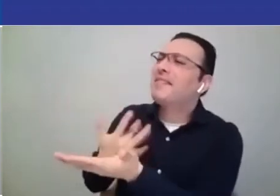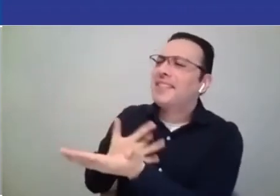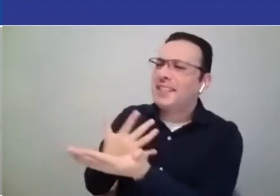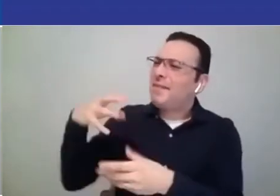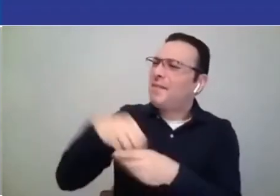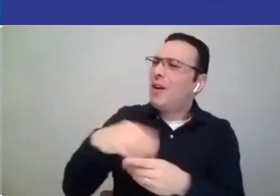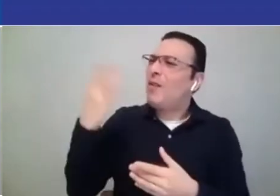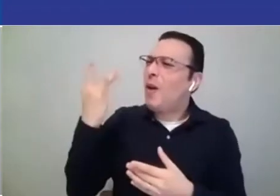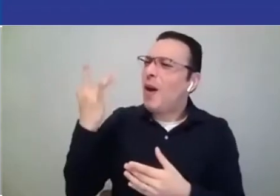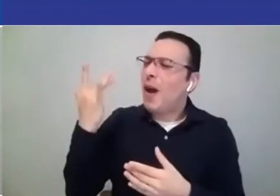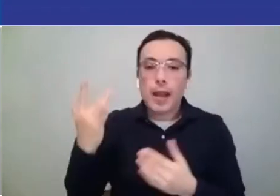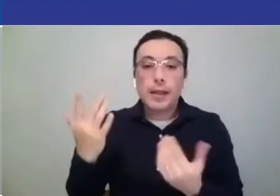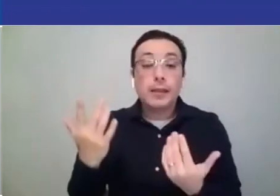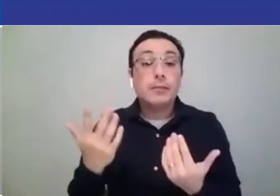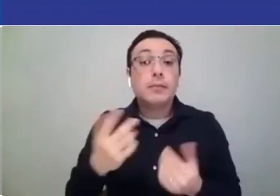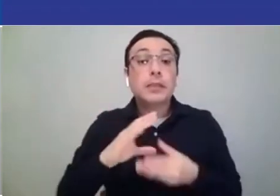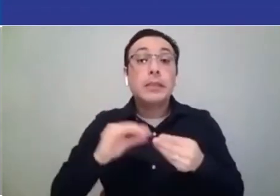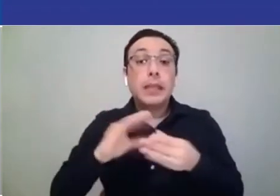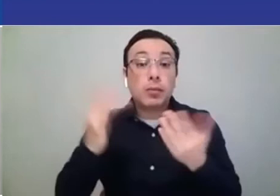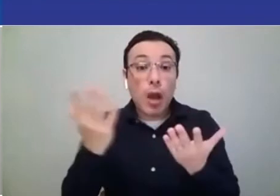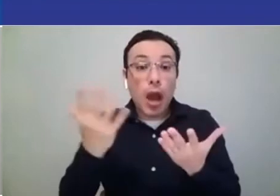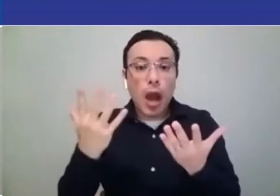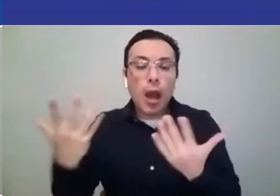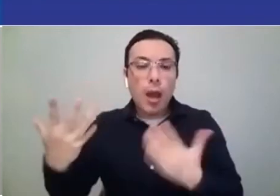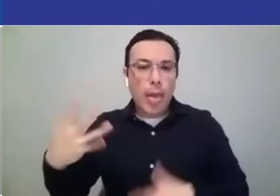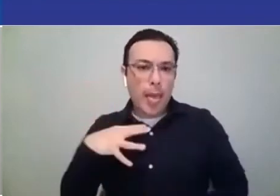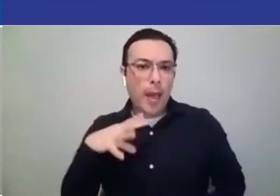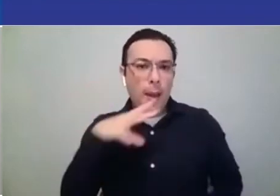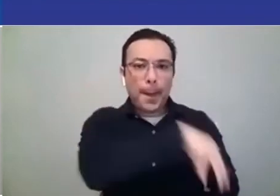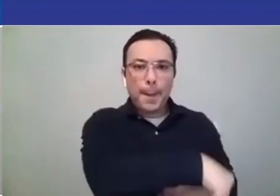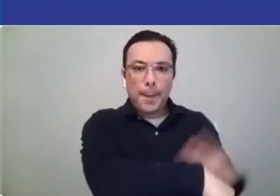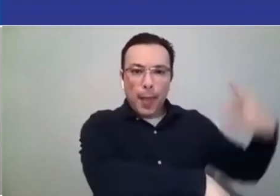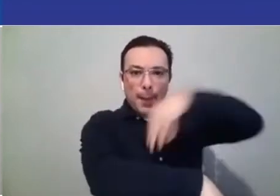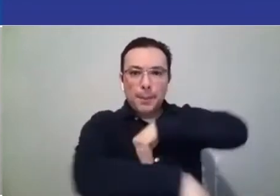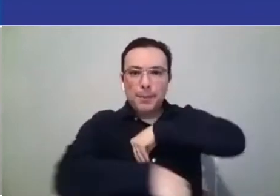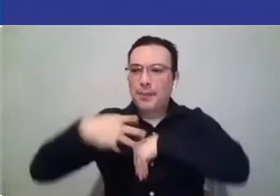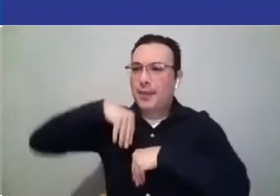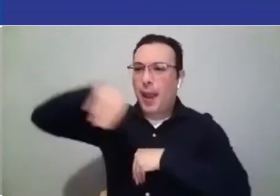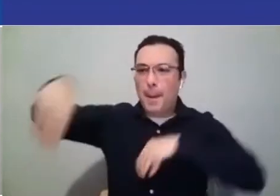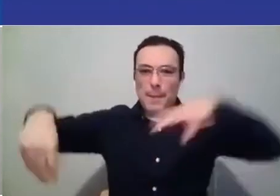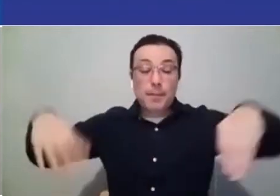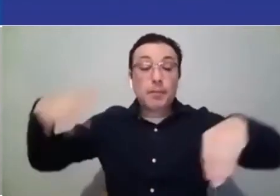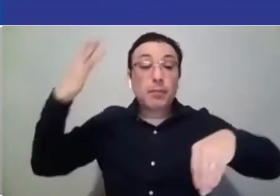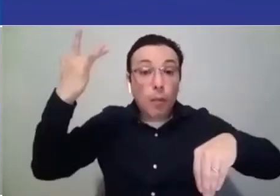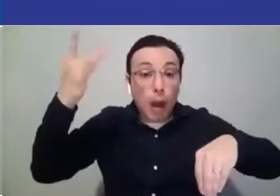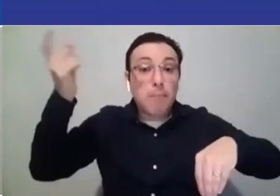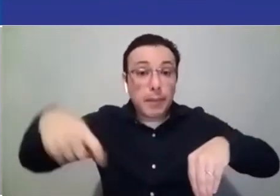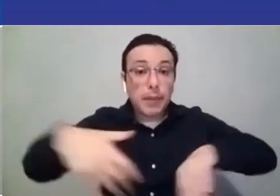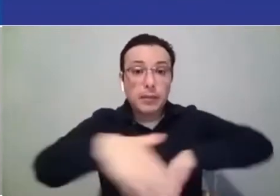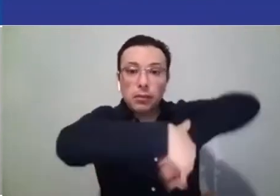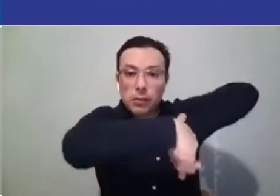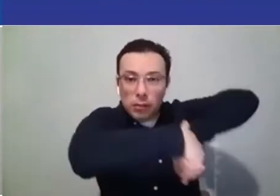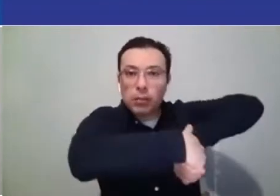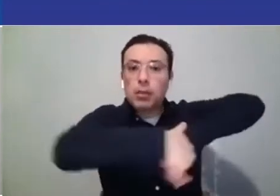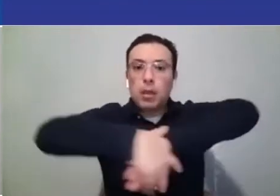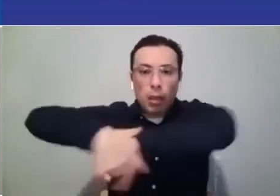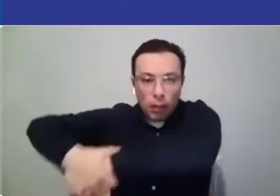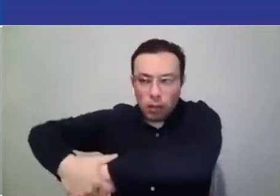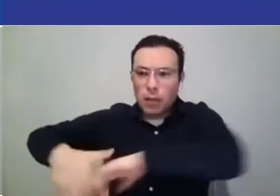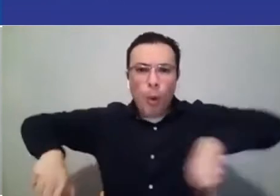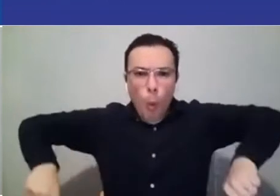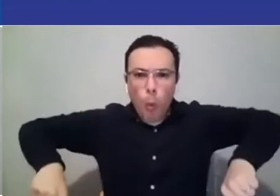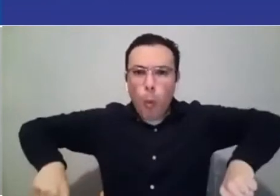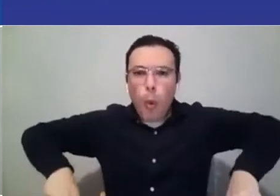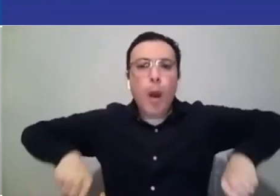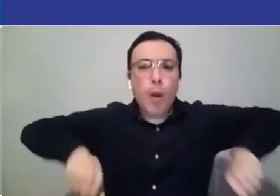of belonging to each other. And because you're holding hands as you're dancing and you're moving together. And that's just something, talking about Zoom classes. I mean,